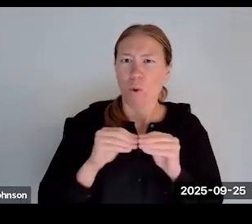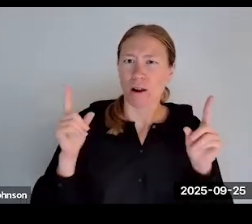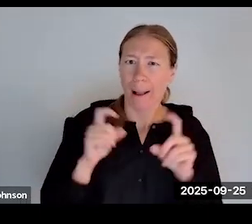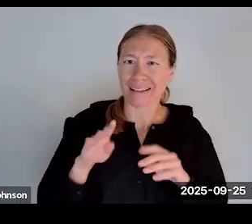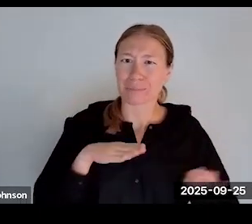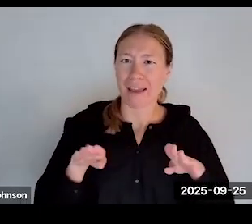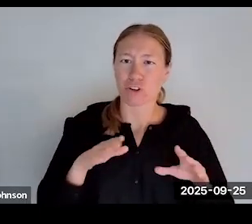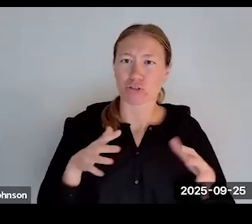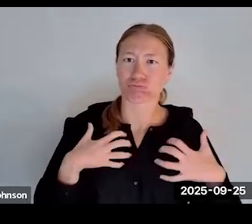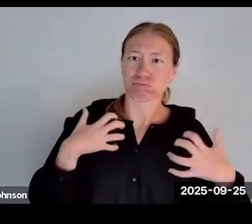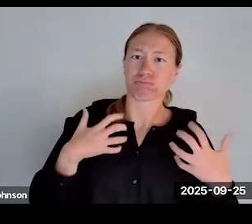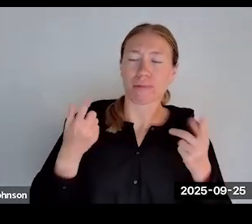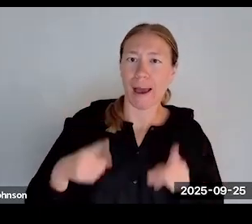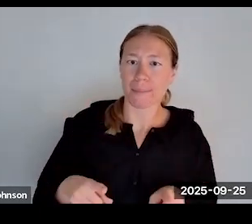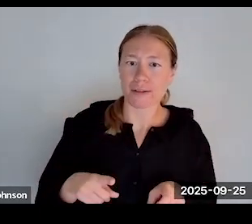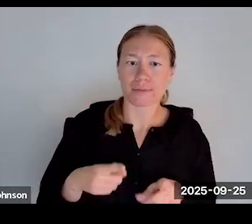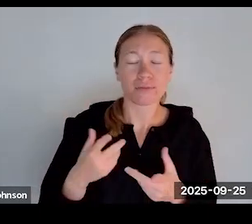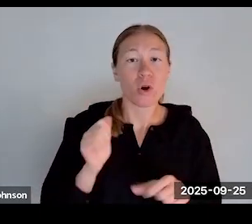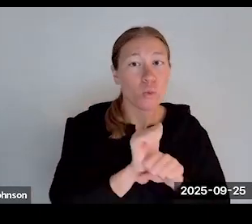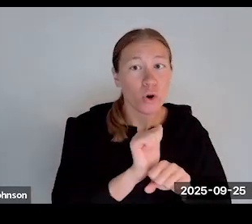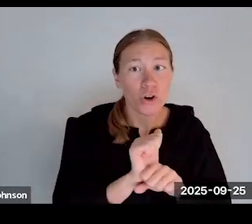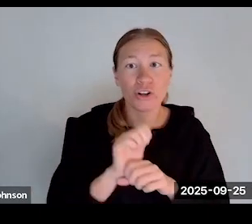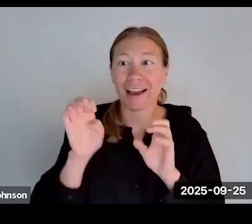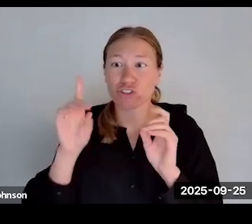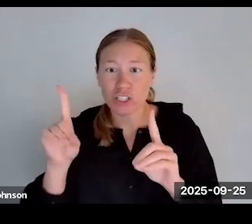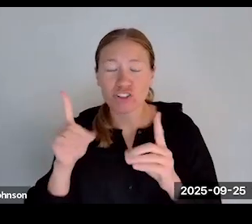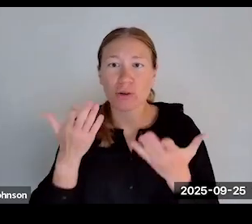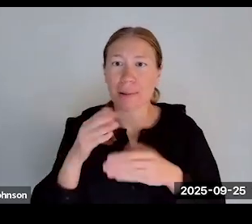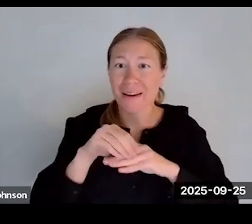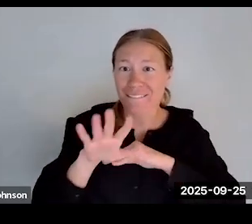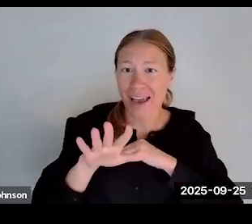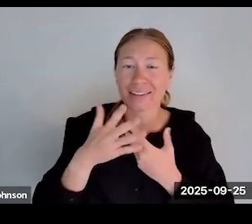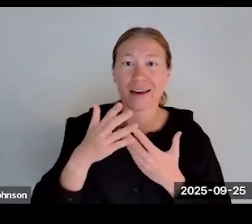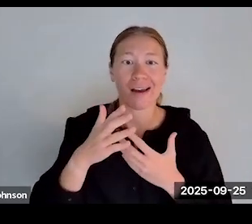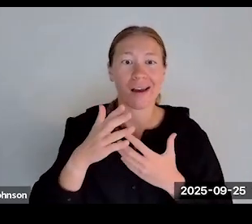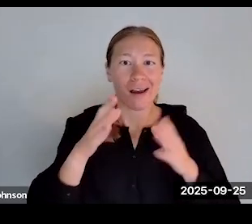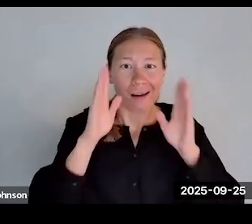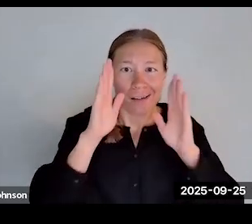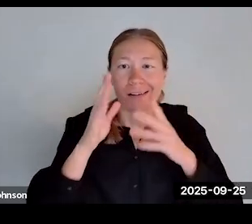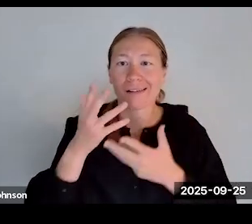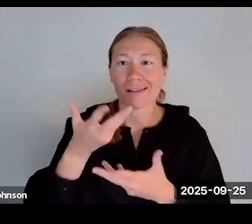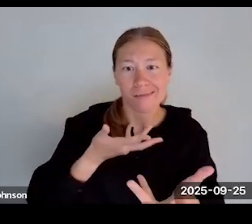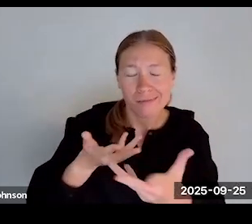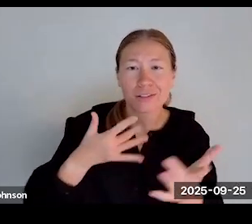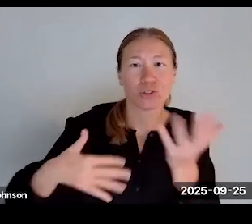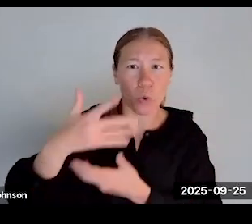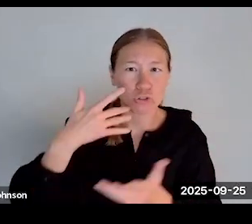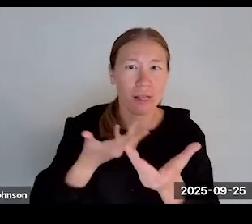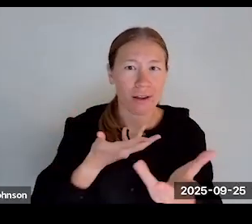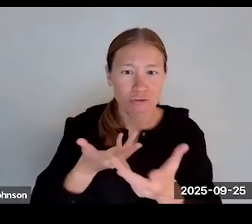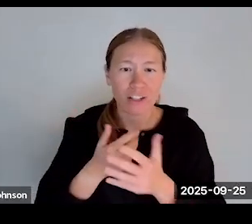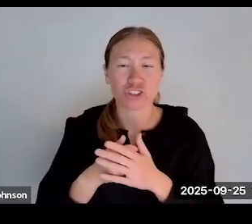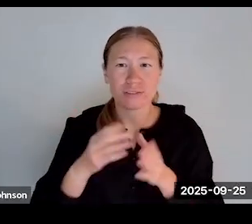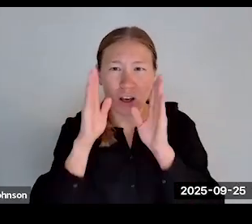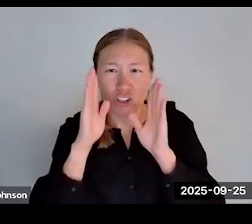workplace settings, Tourette's may affect concentration, communication, or social interactions, making awareness